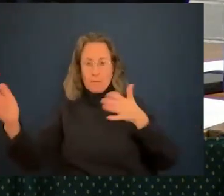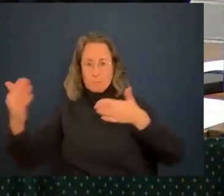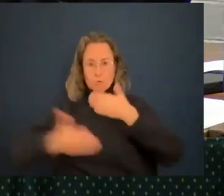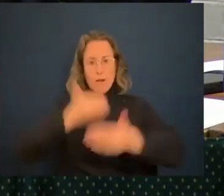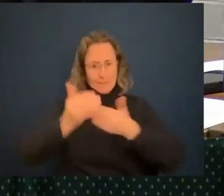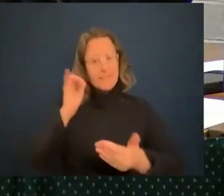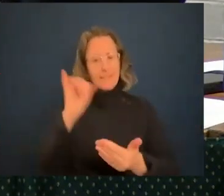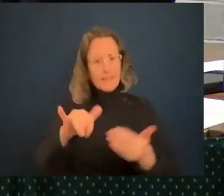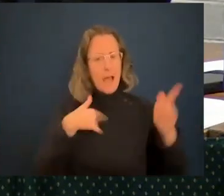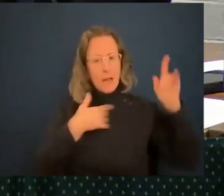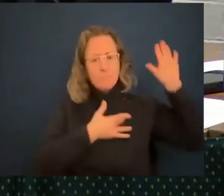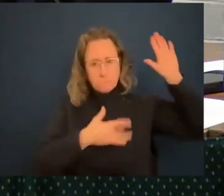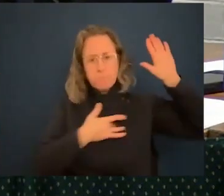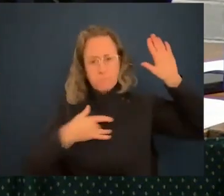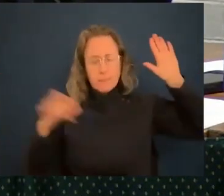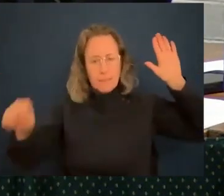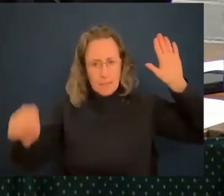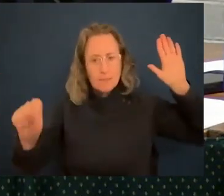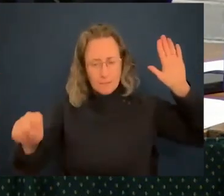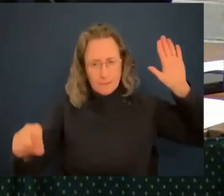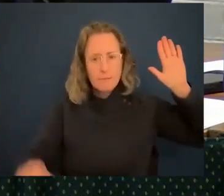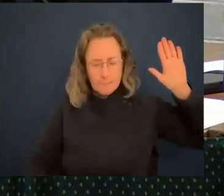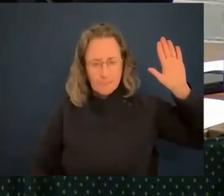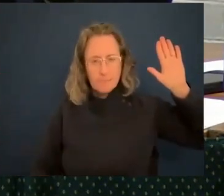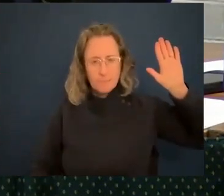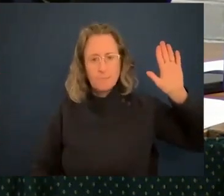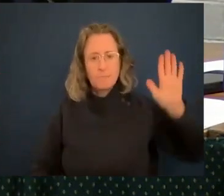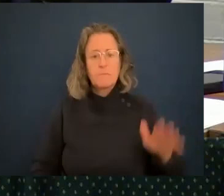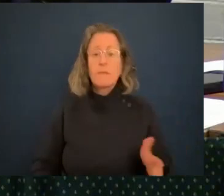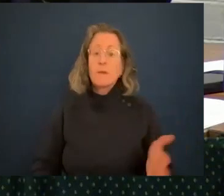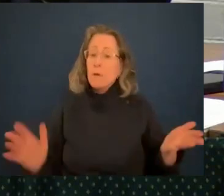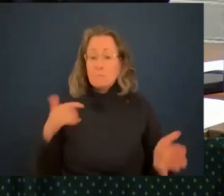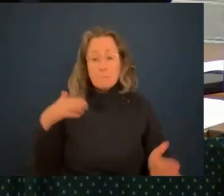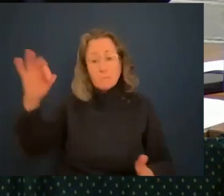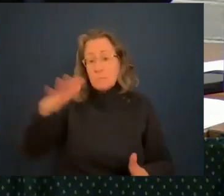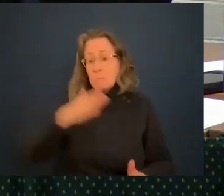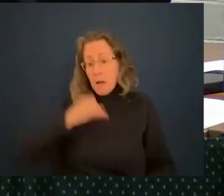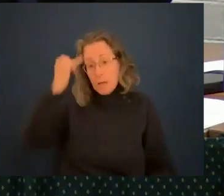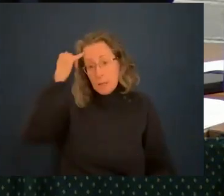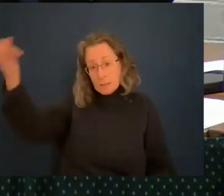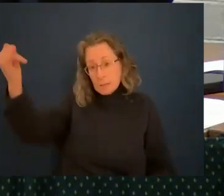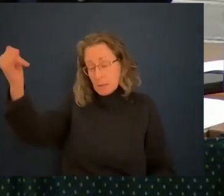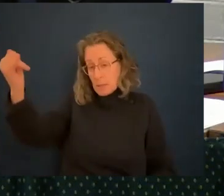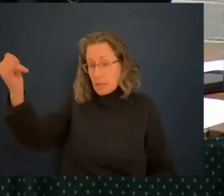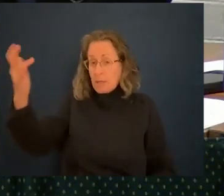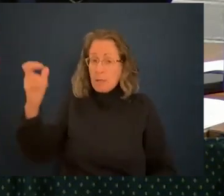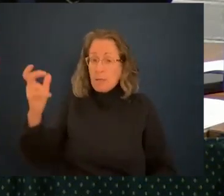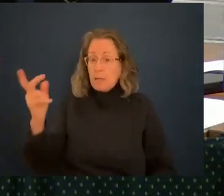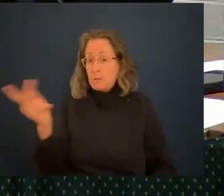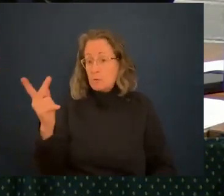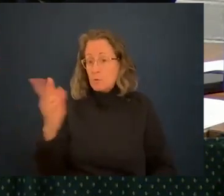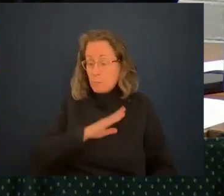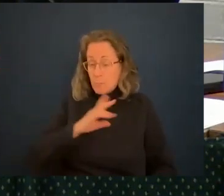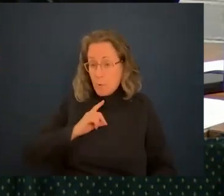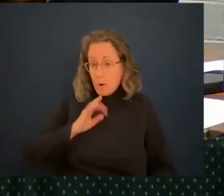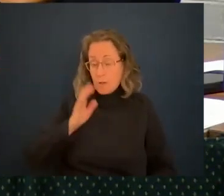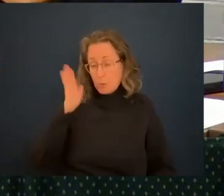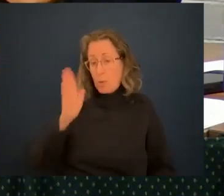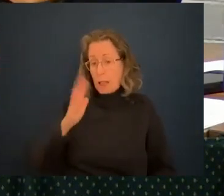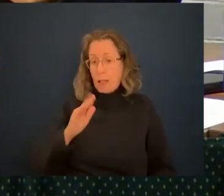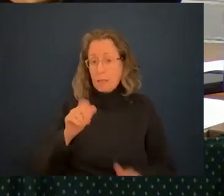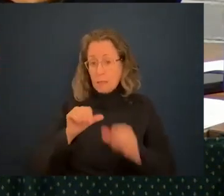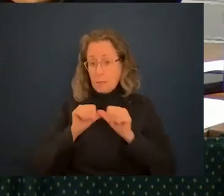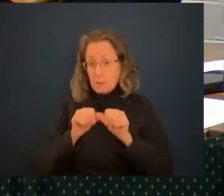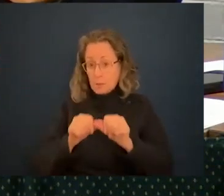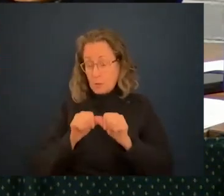wanna put out an idea that I want to see if from the three from the two of the board members that are going to be continuing whether there's any